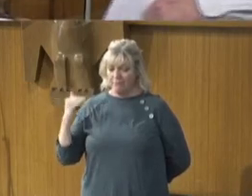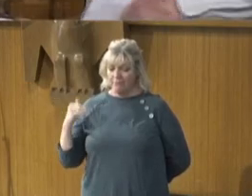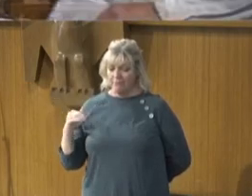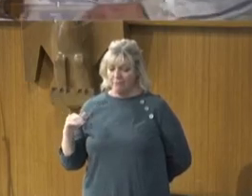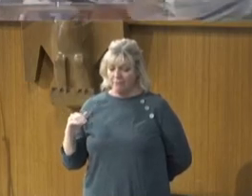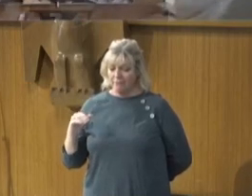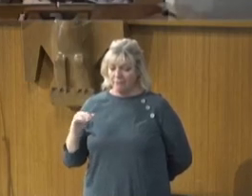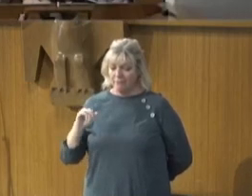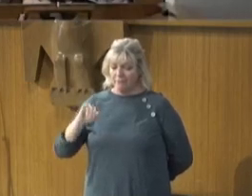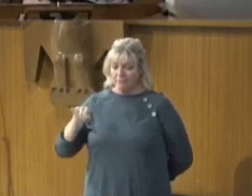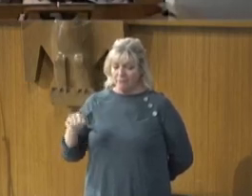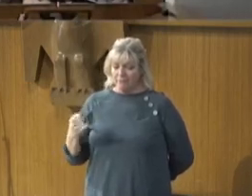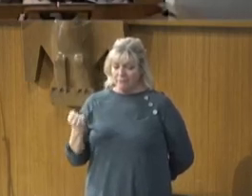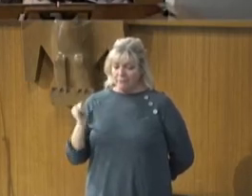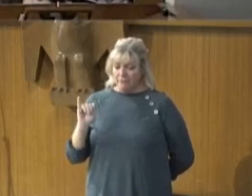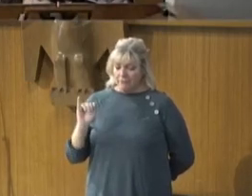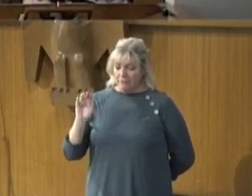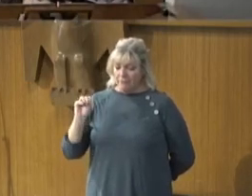Lucy Quinn.